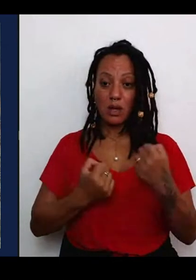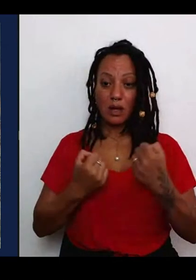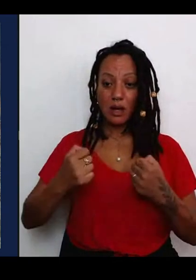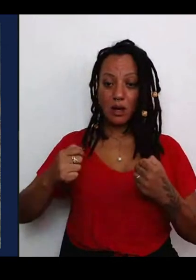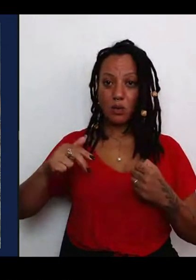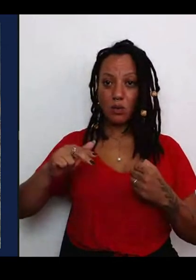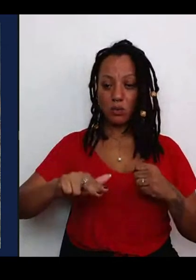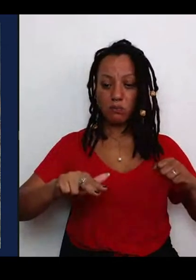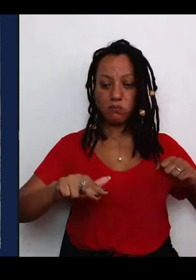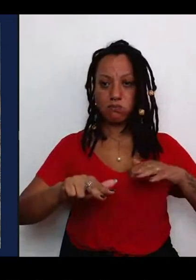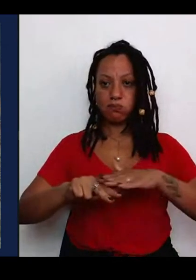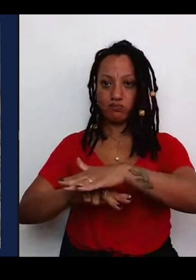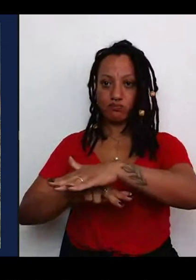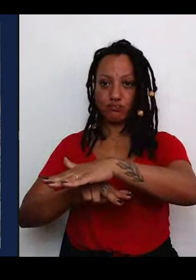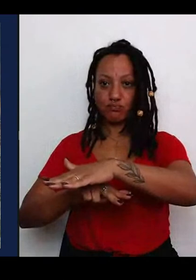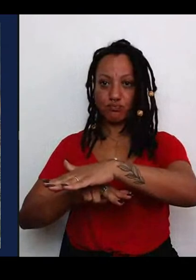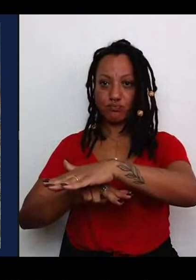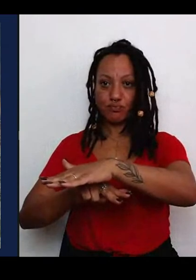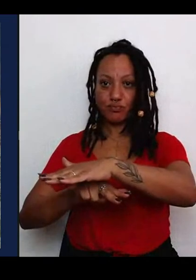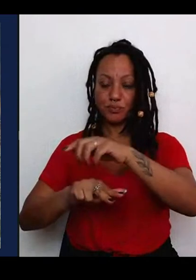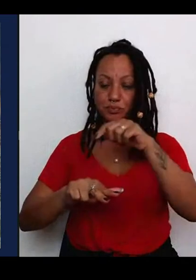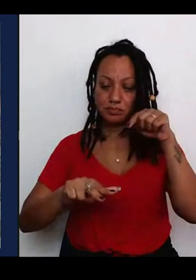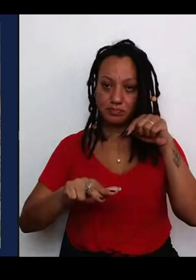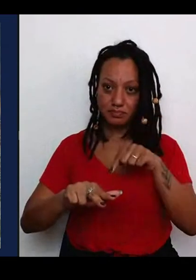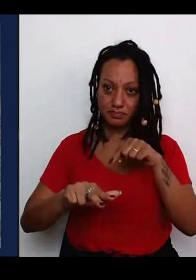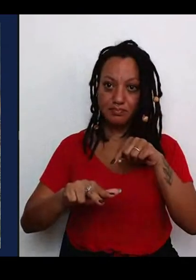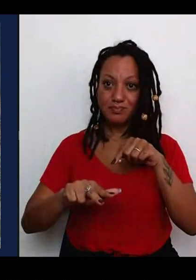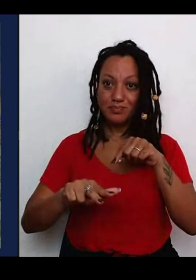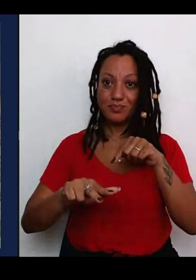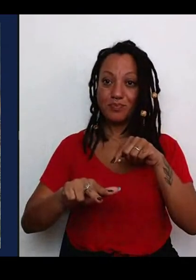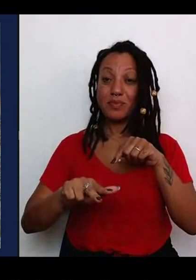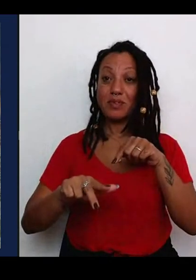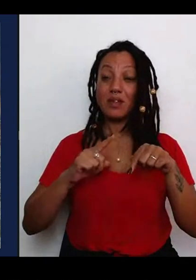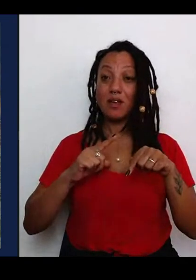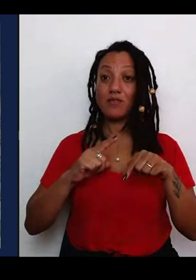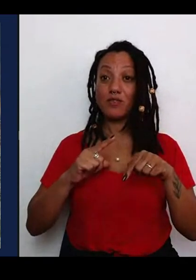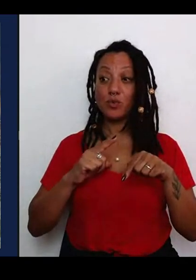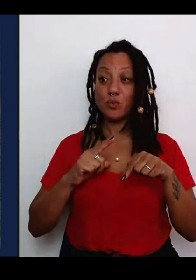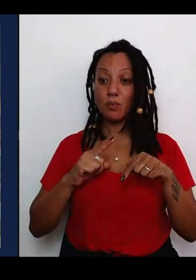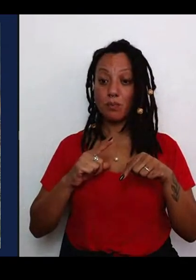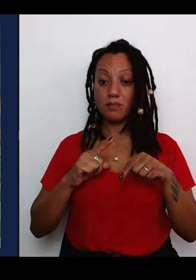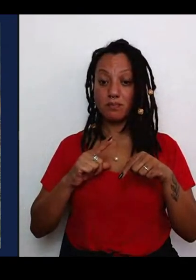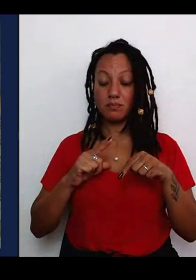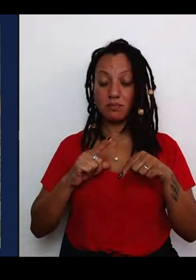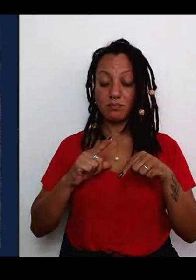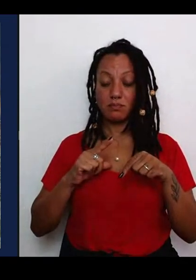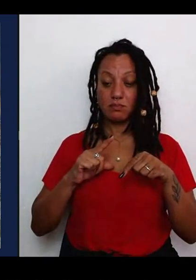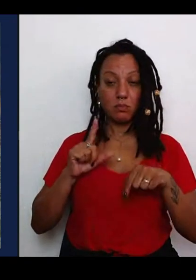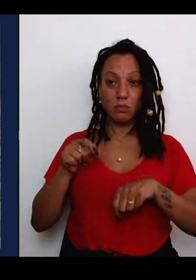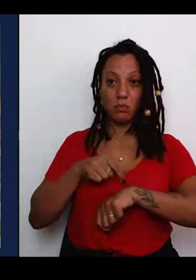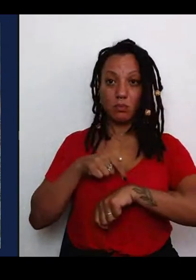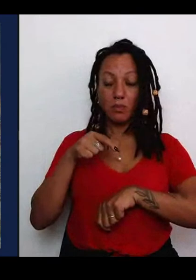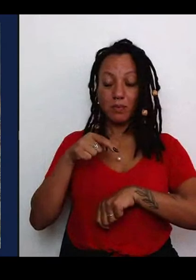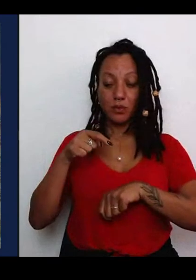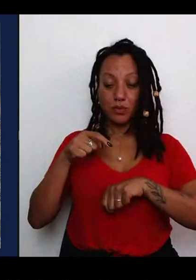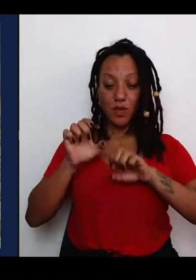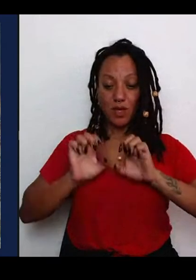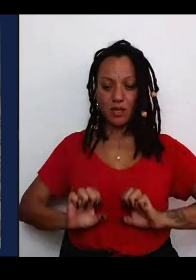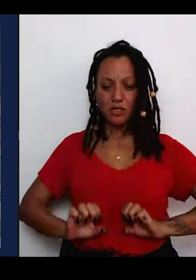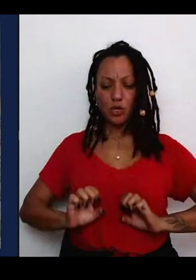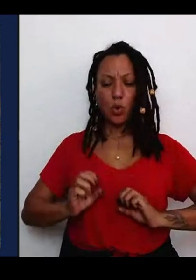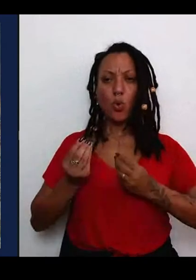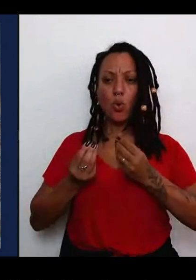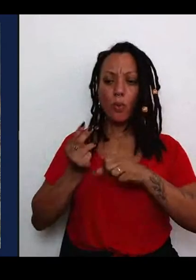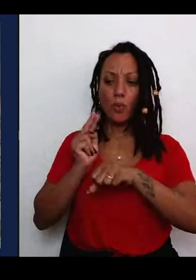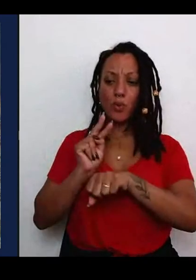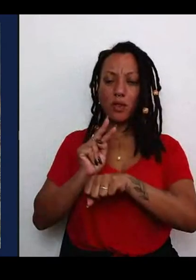created the nautical dilemma for her um in which she asked how can I watch over this dead body the body the body of